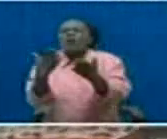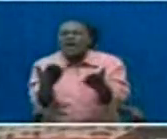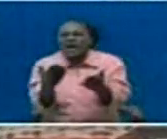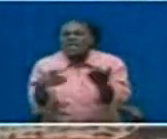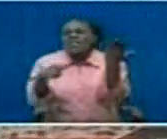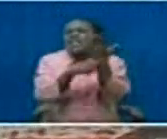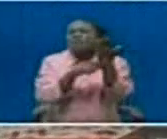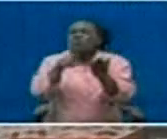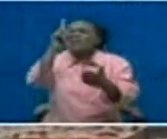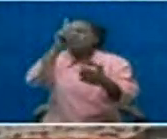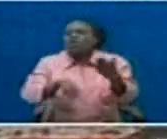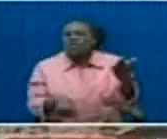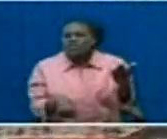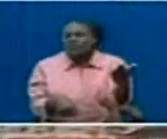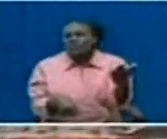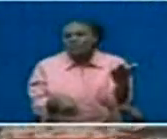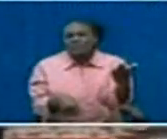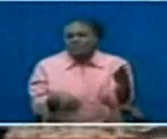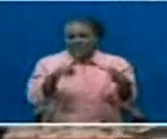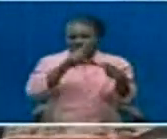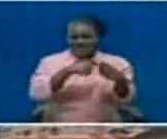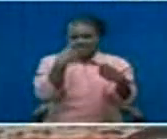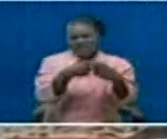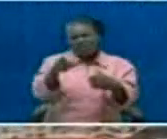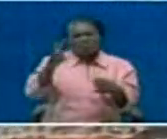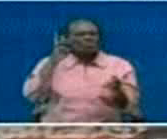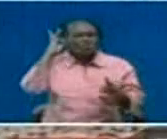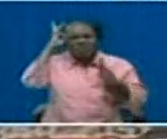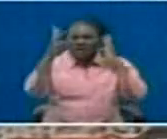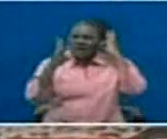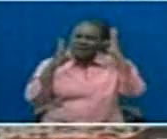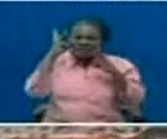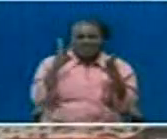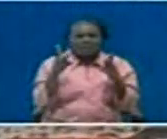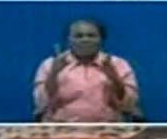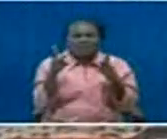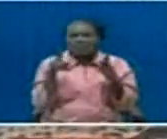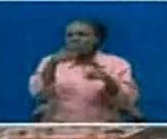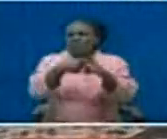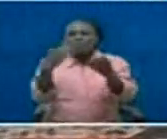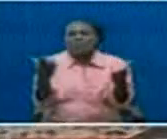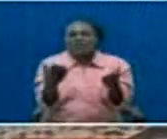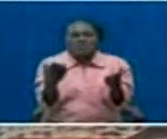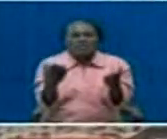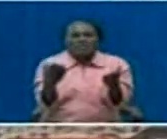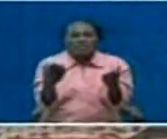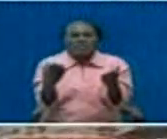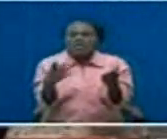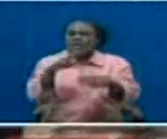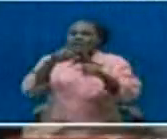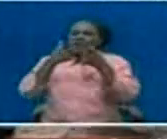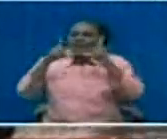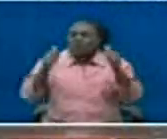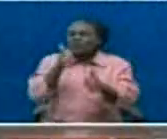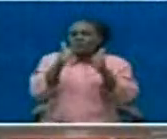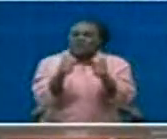your name? Yeah, and then you know, we just wonder, you know, where you from? Yeah. What language do you speak? Yes. They say we